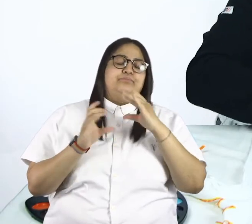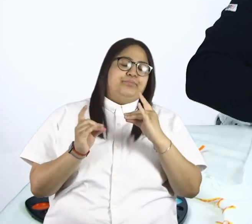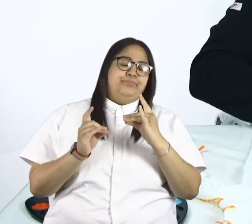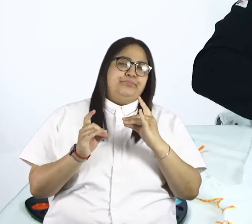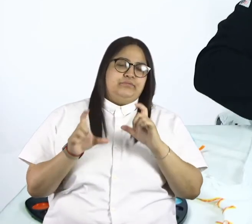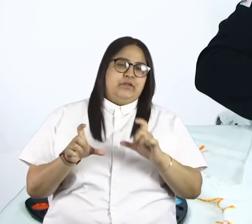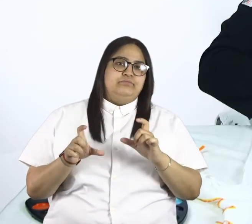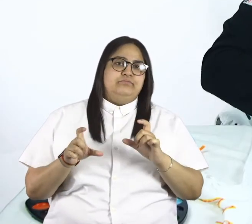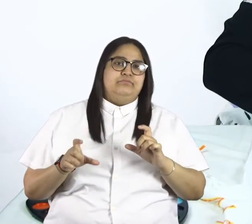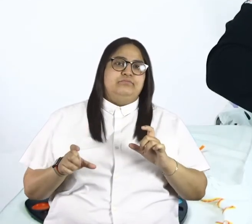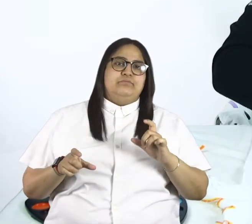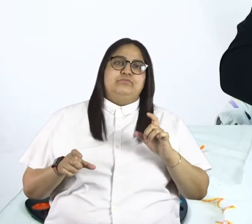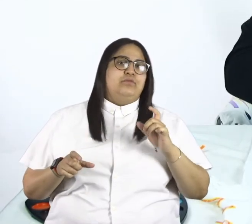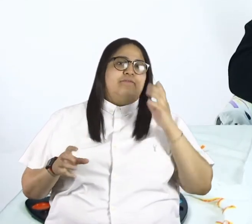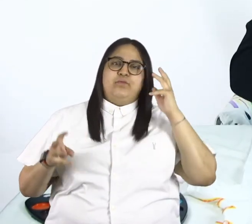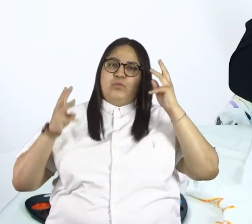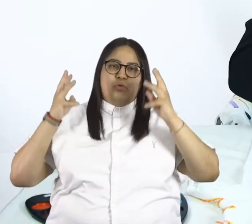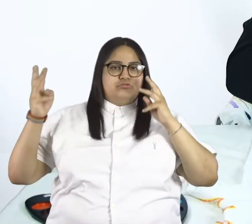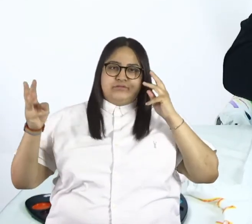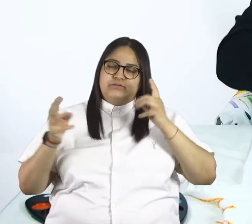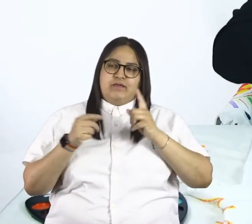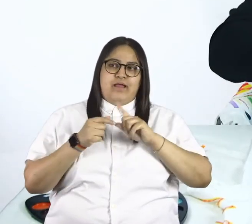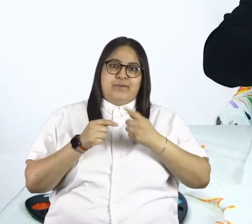and you don't have ribbons dropping all over the place.